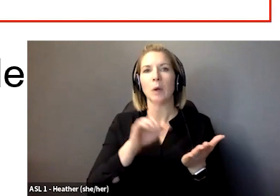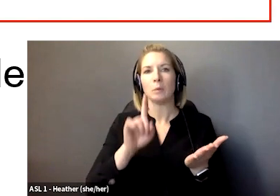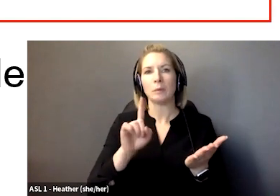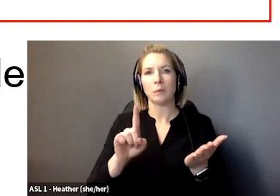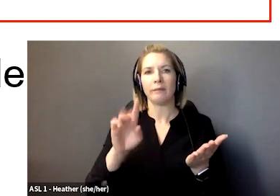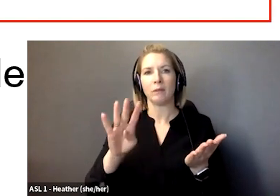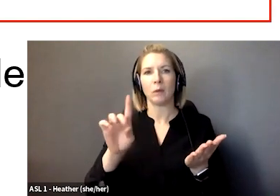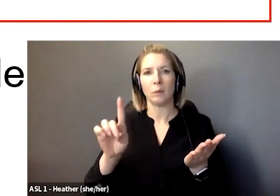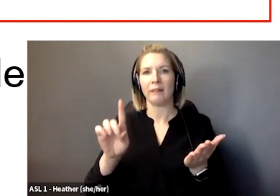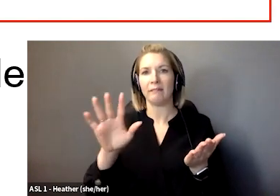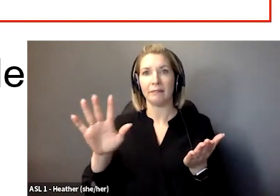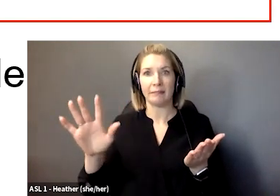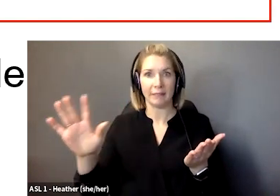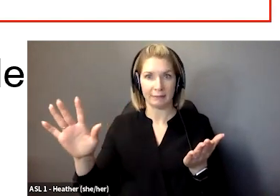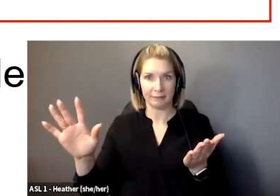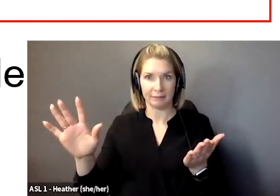1141555.